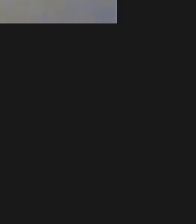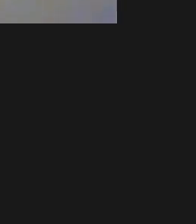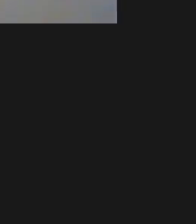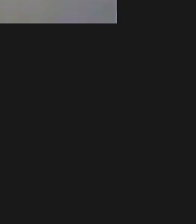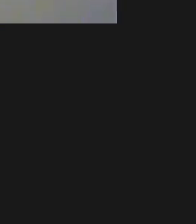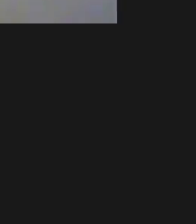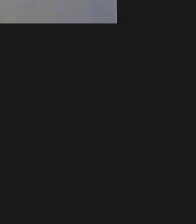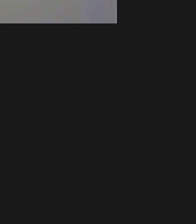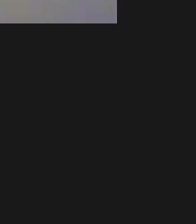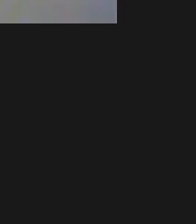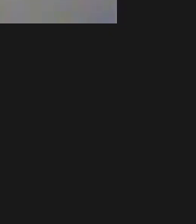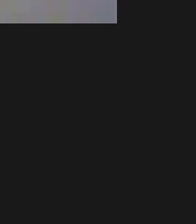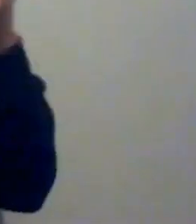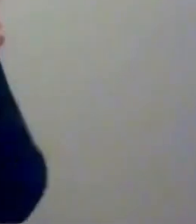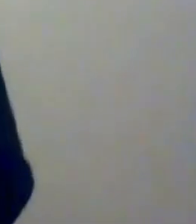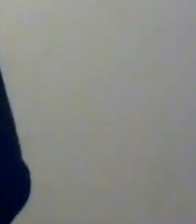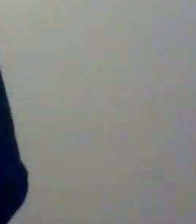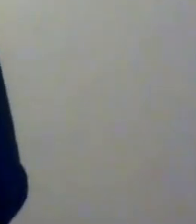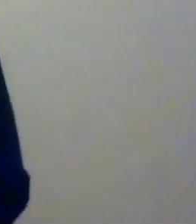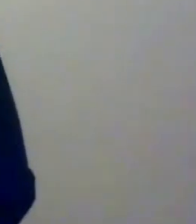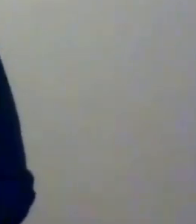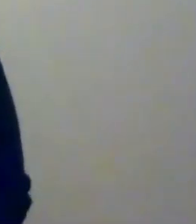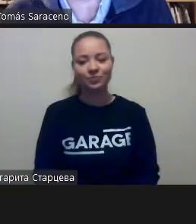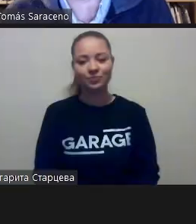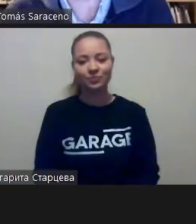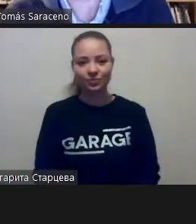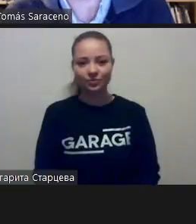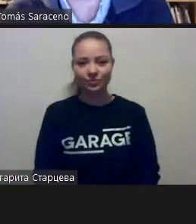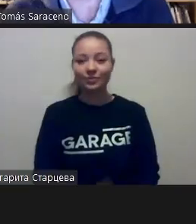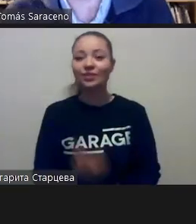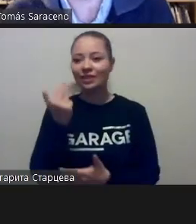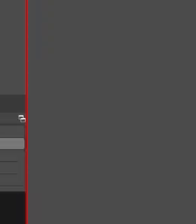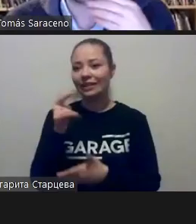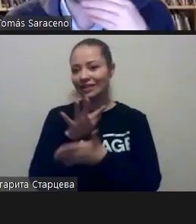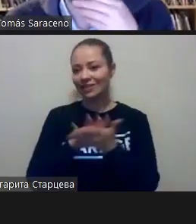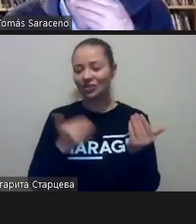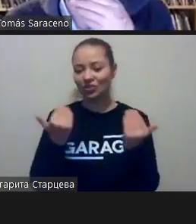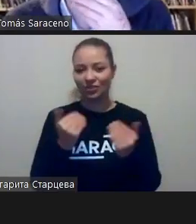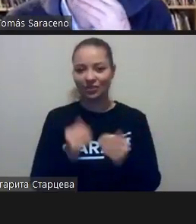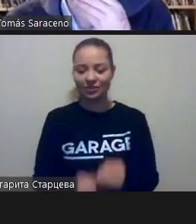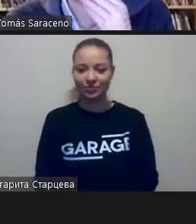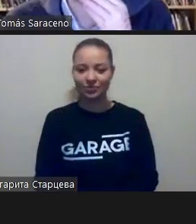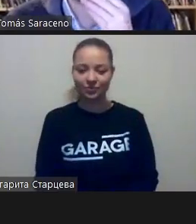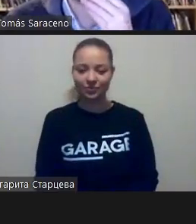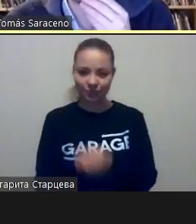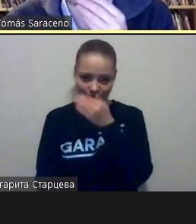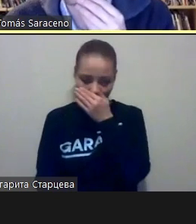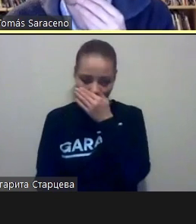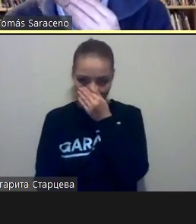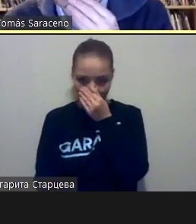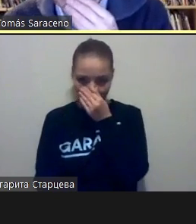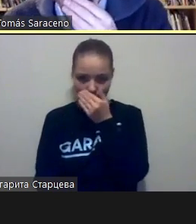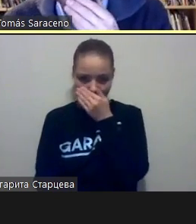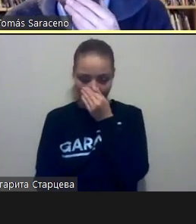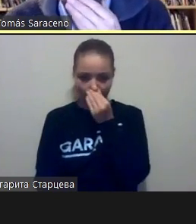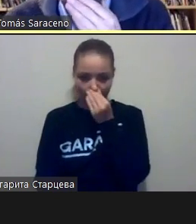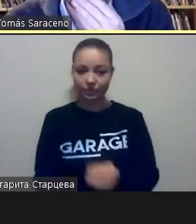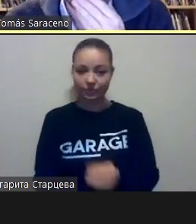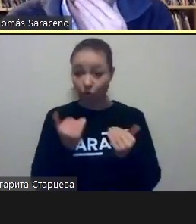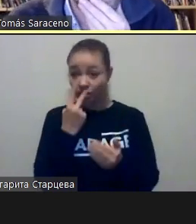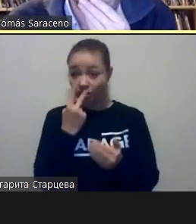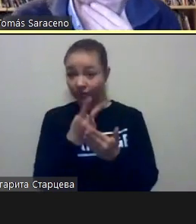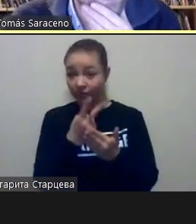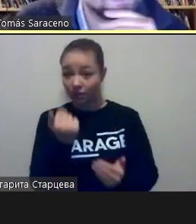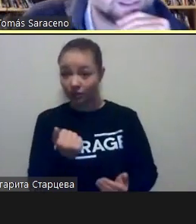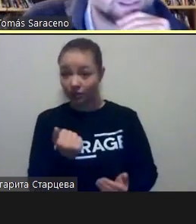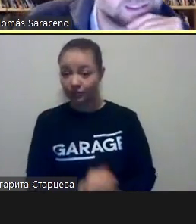sorry. There we are, share. Okay. Can you see the screen now?